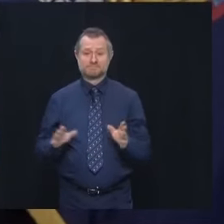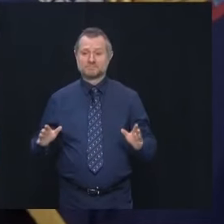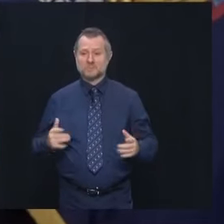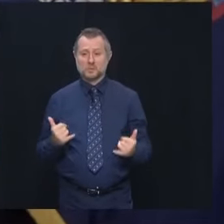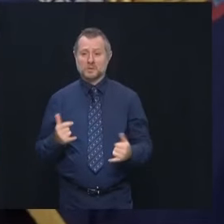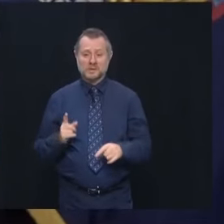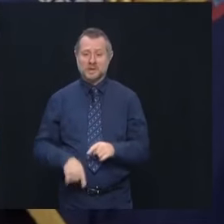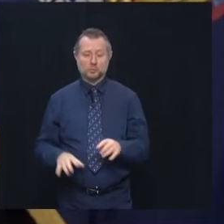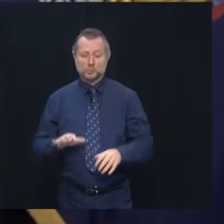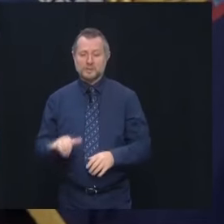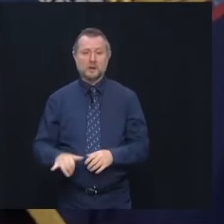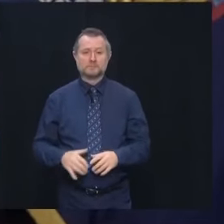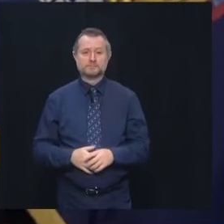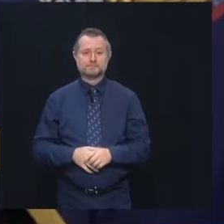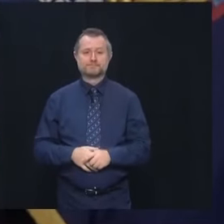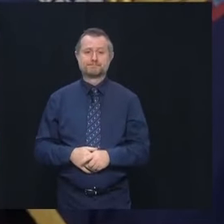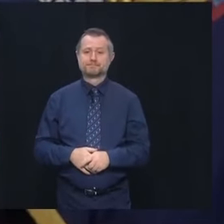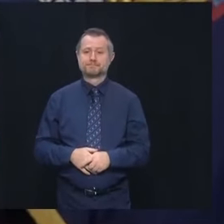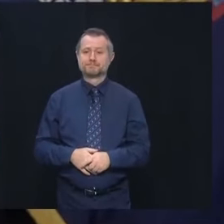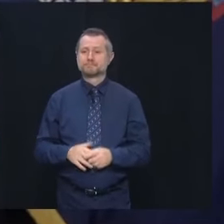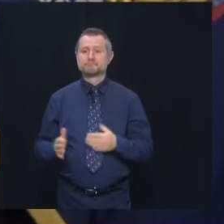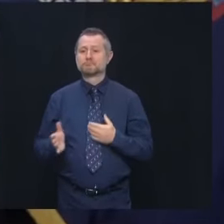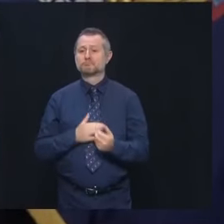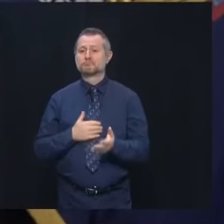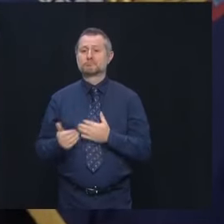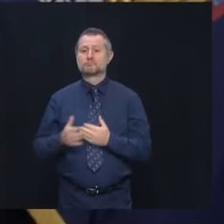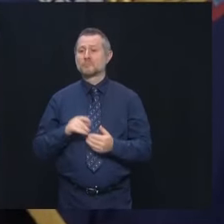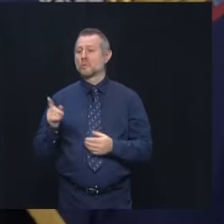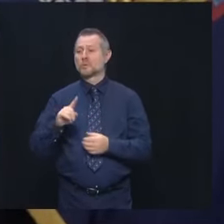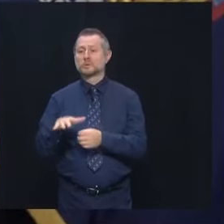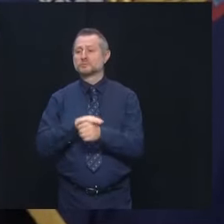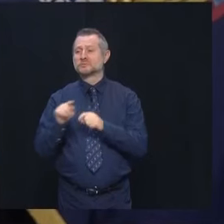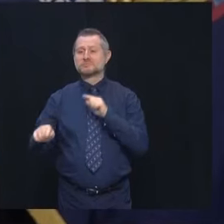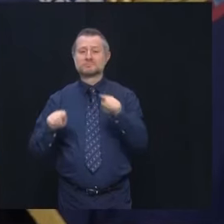can't. I don't care what zone you're in. You can't do it.